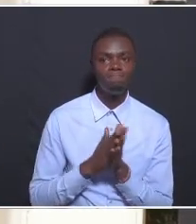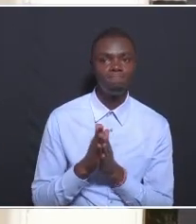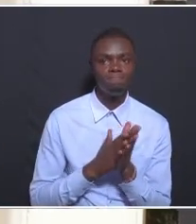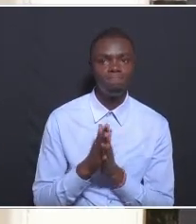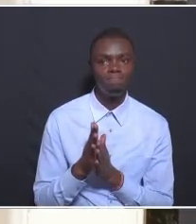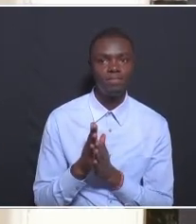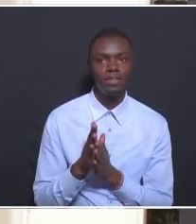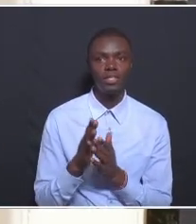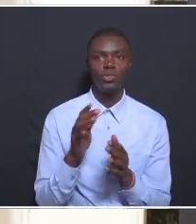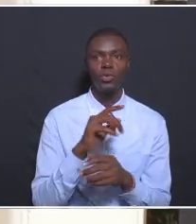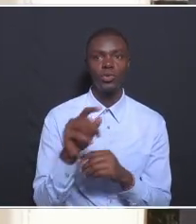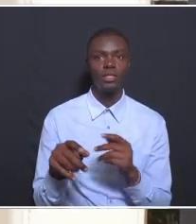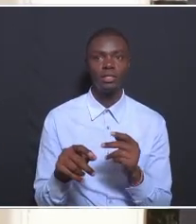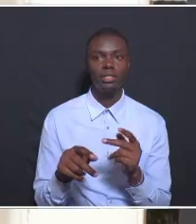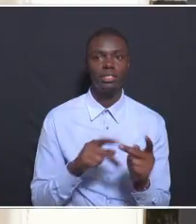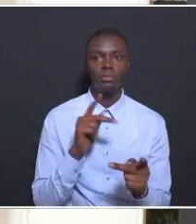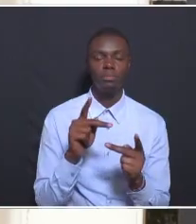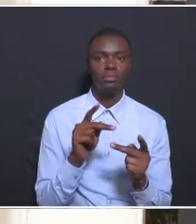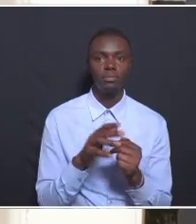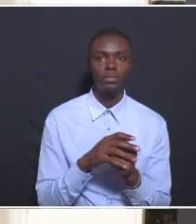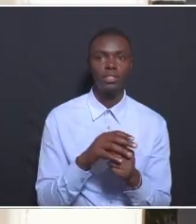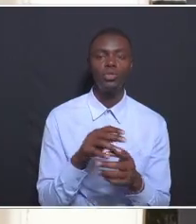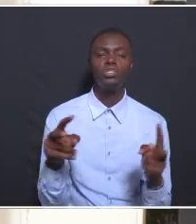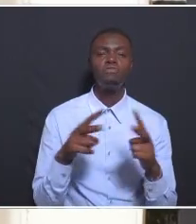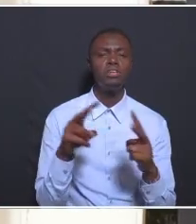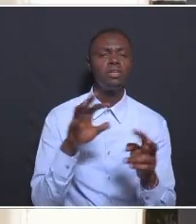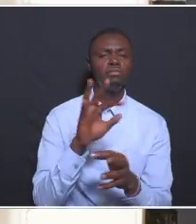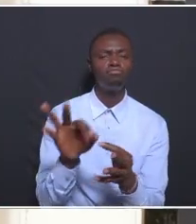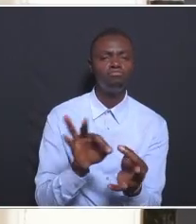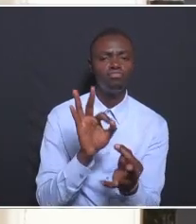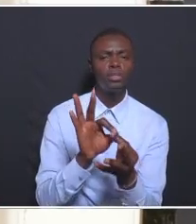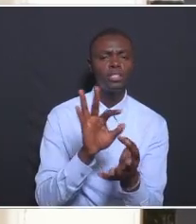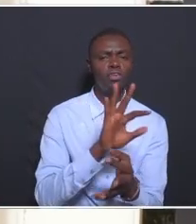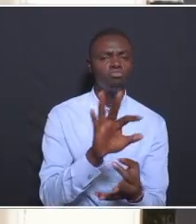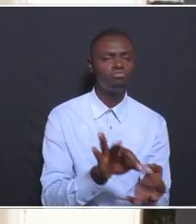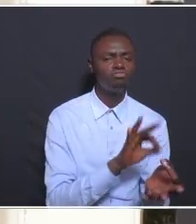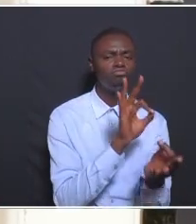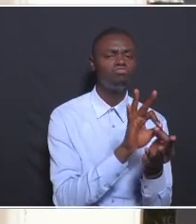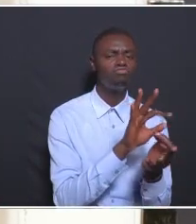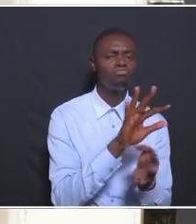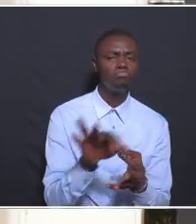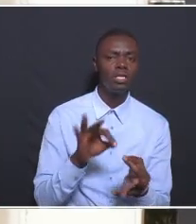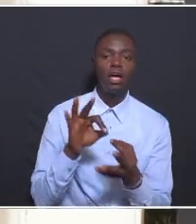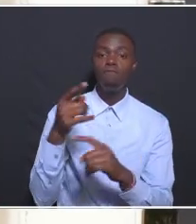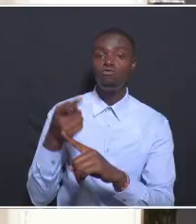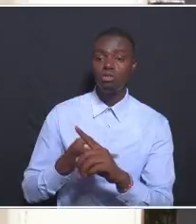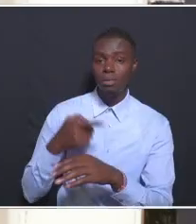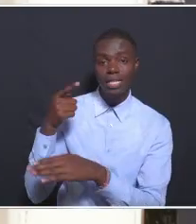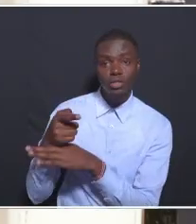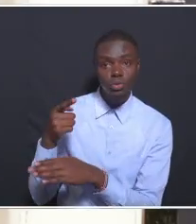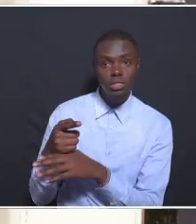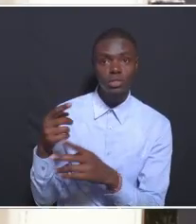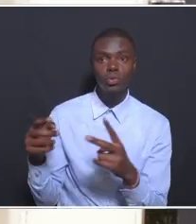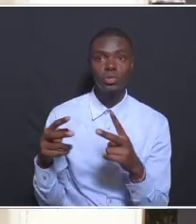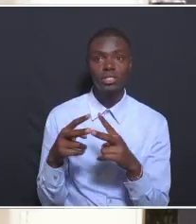scenes, especially the kitchen scene, that it was very specific. If even from the shooting, it was already